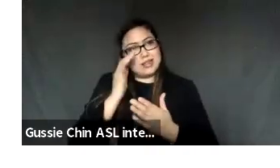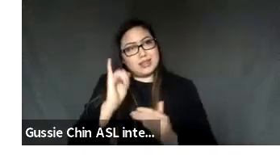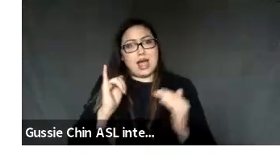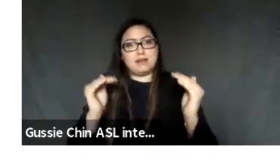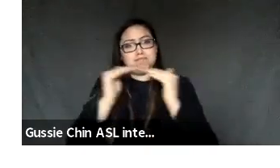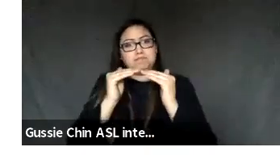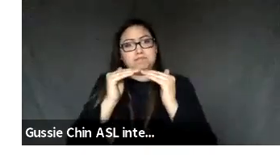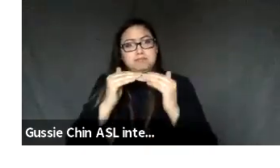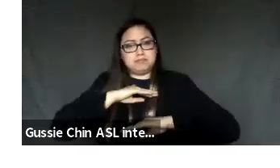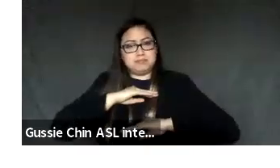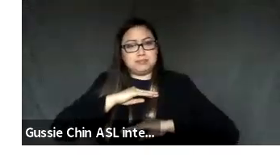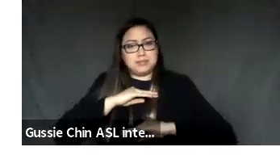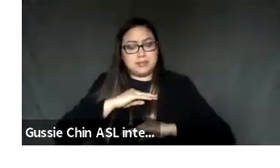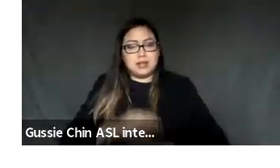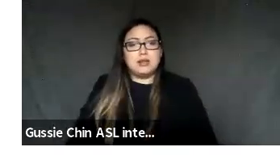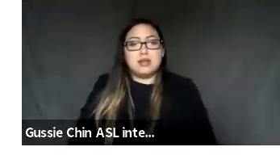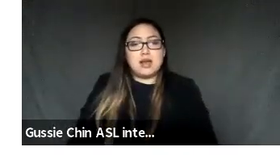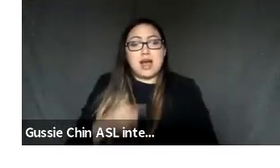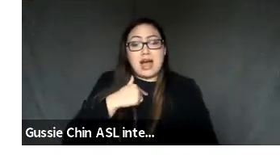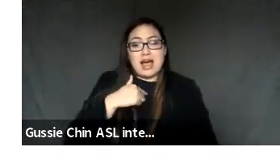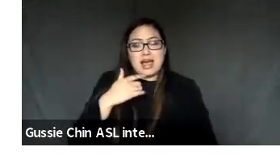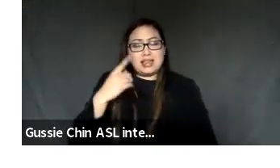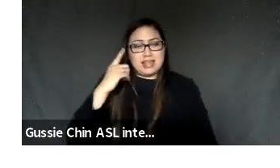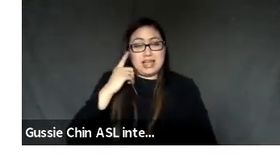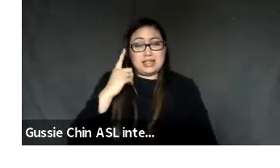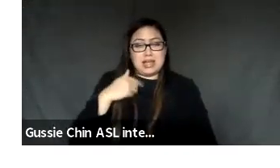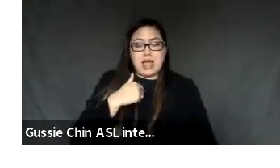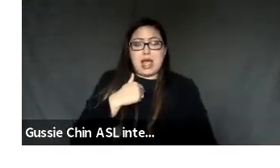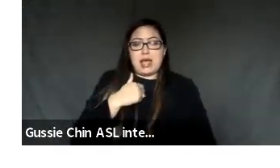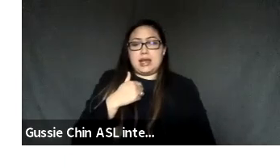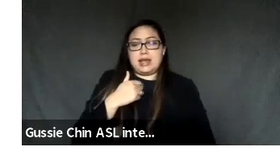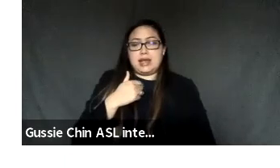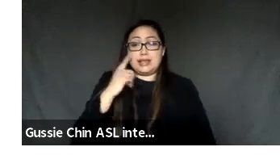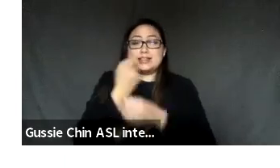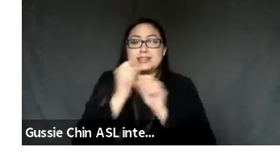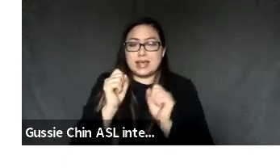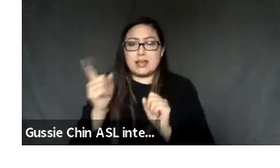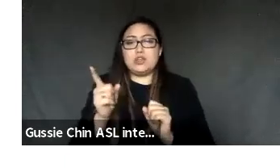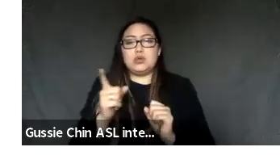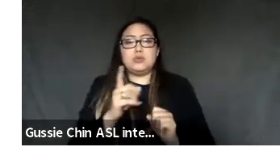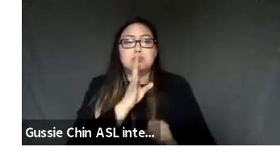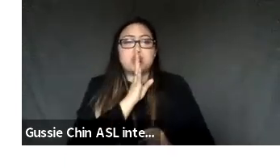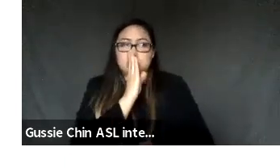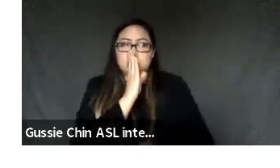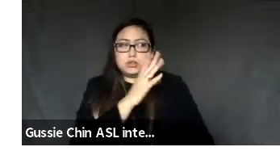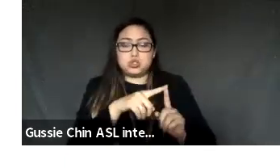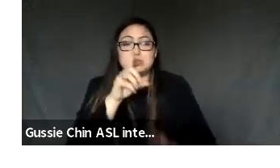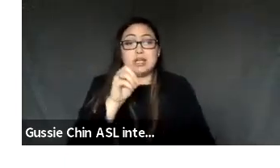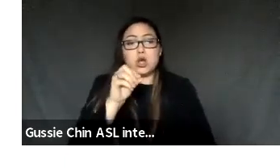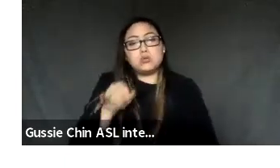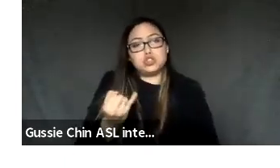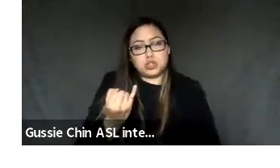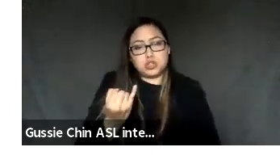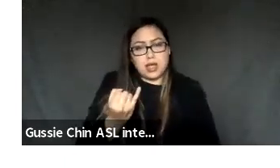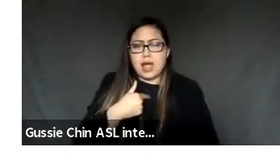I would just feel safer that if that was addressed specifically to those procedures to the DOJ. And um, I